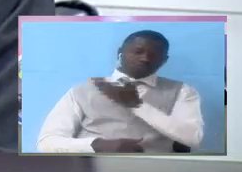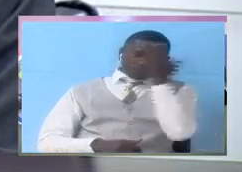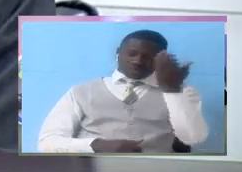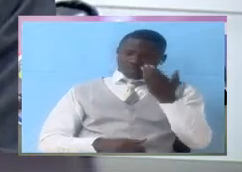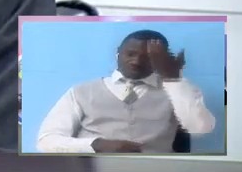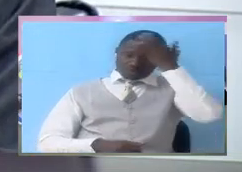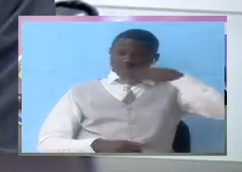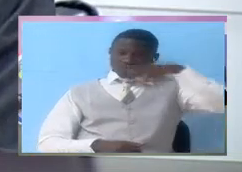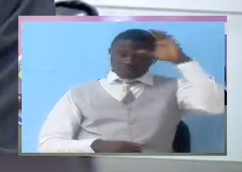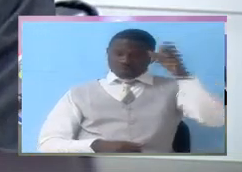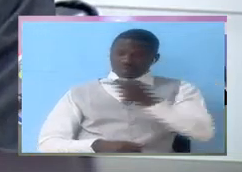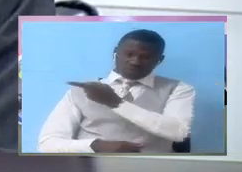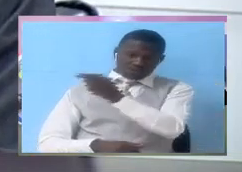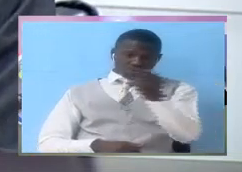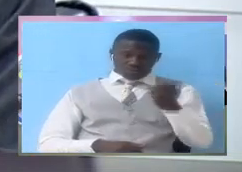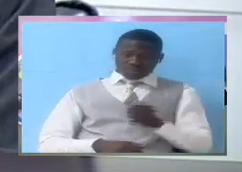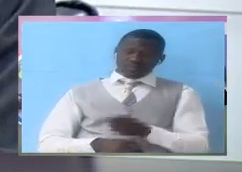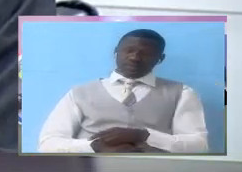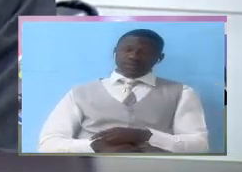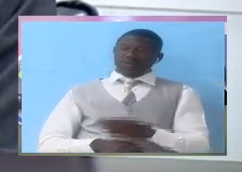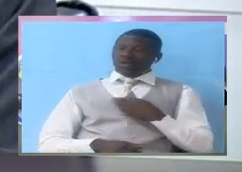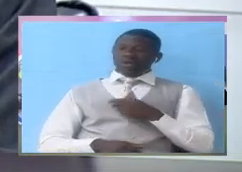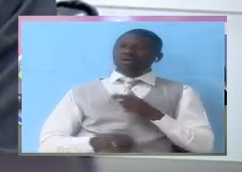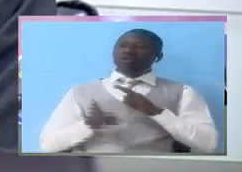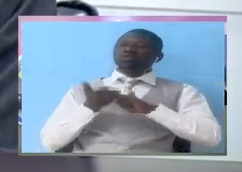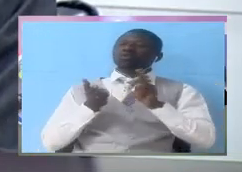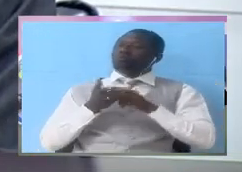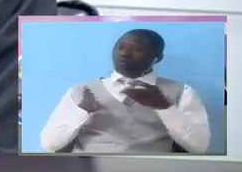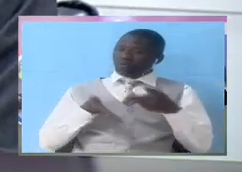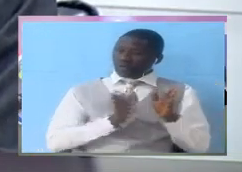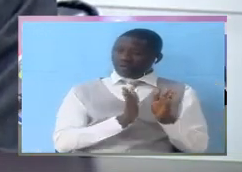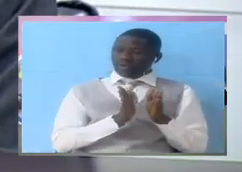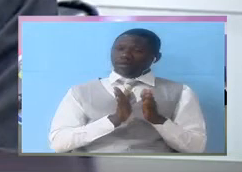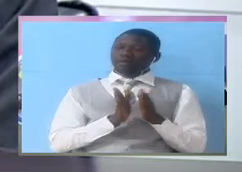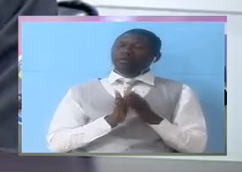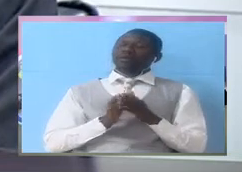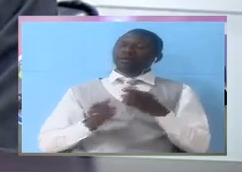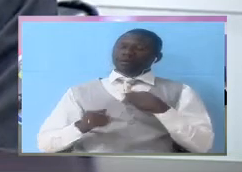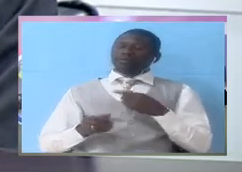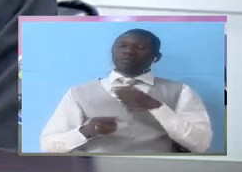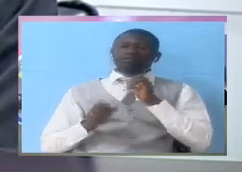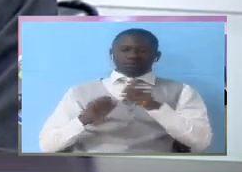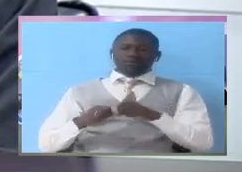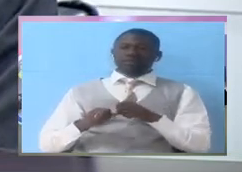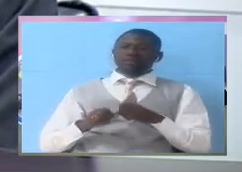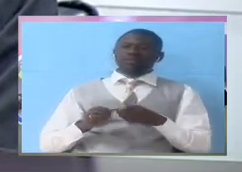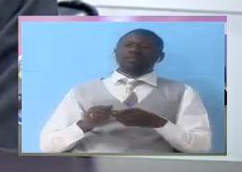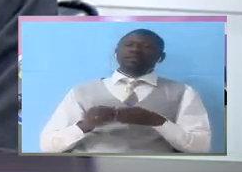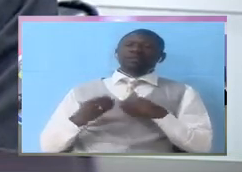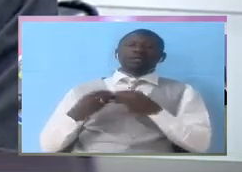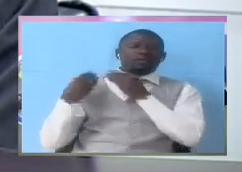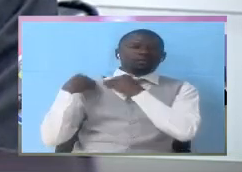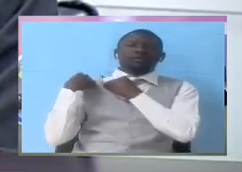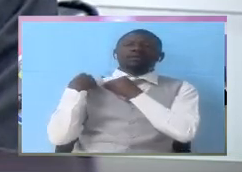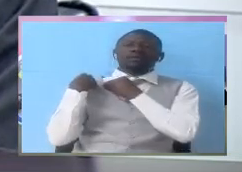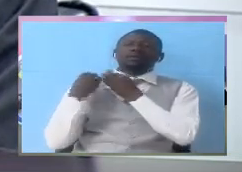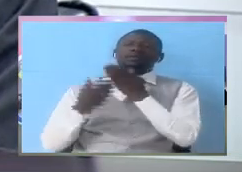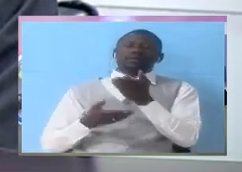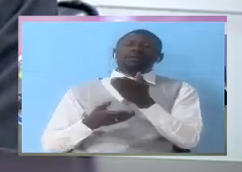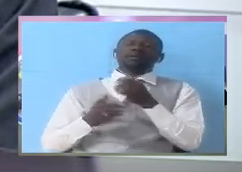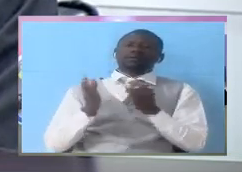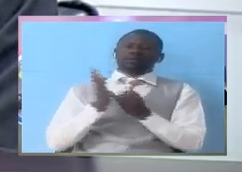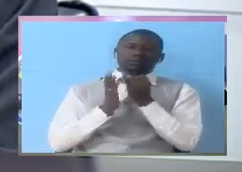normal circumstances yenn dalin yo wër yi I should indeed have been the host warona nek ki nga xamne ma rona dalal